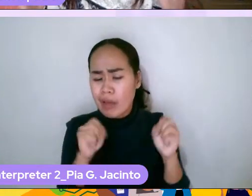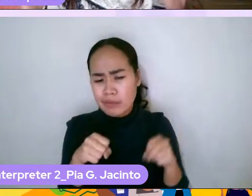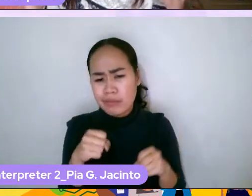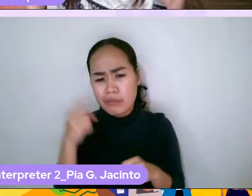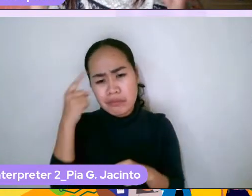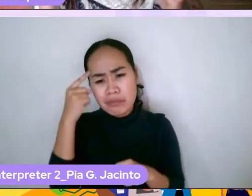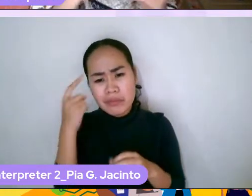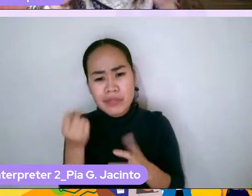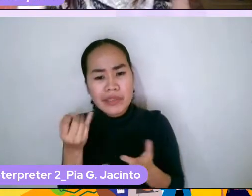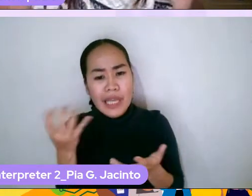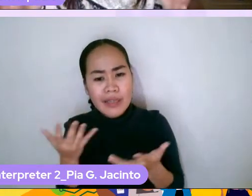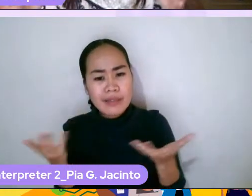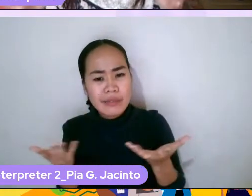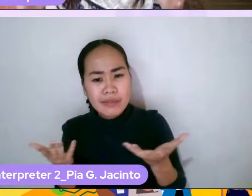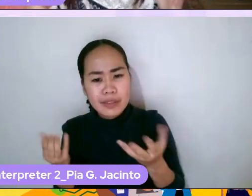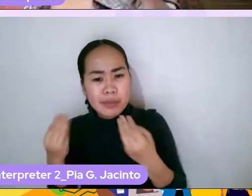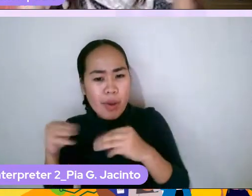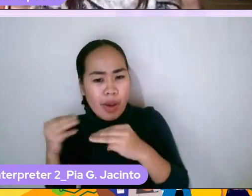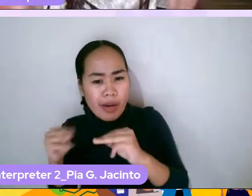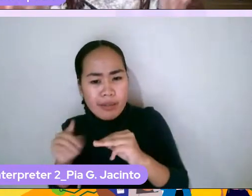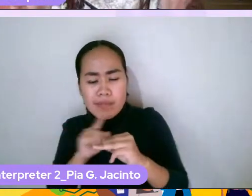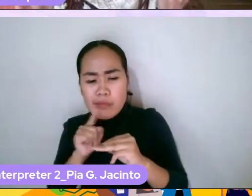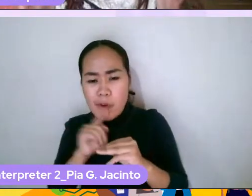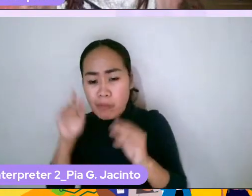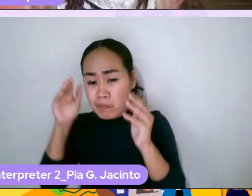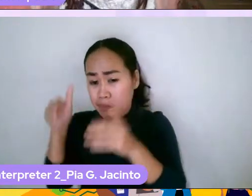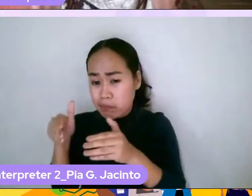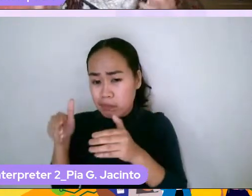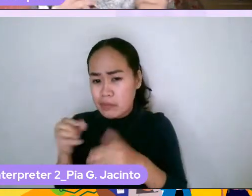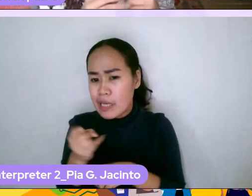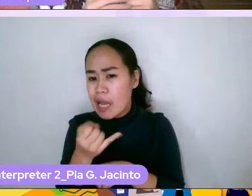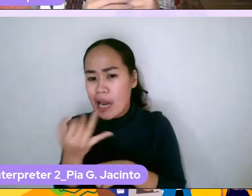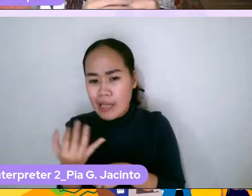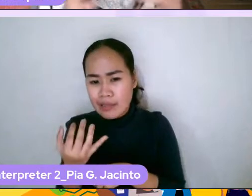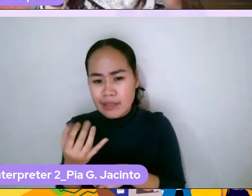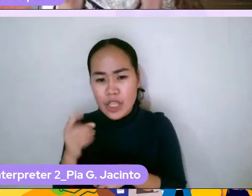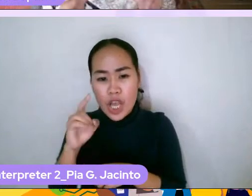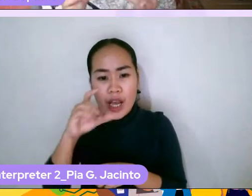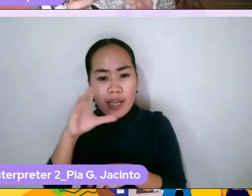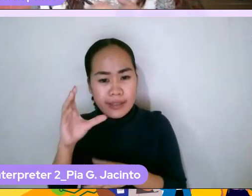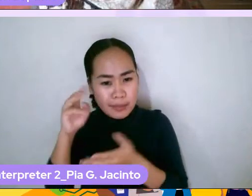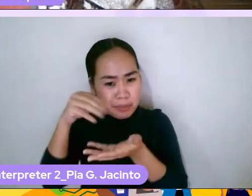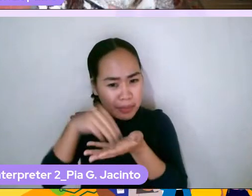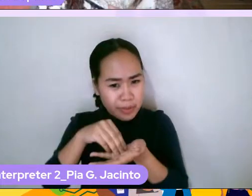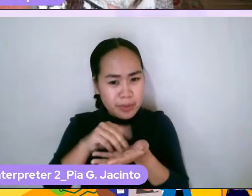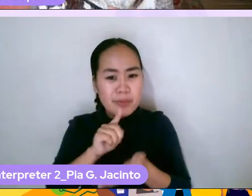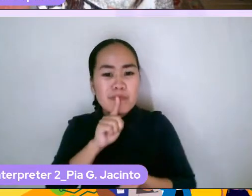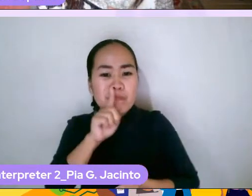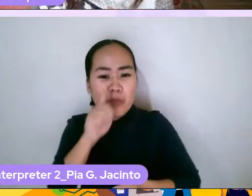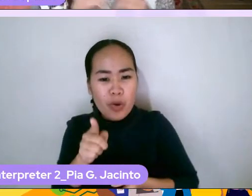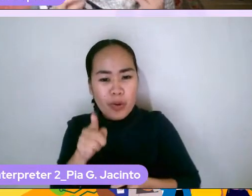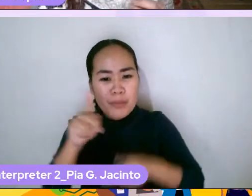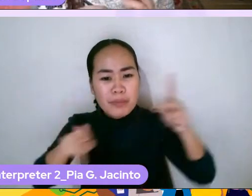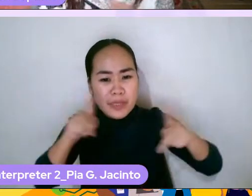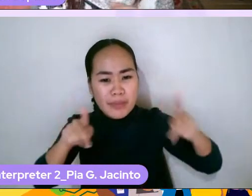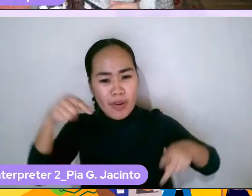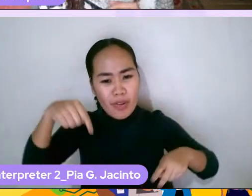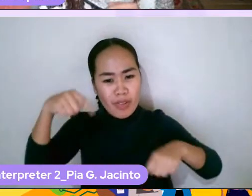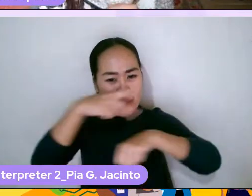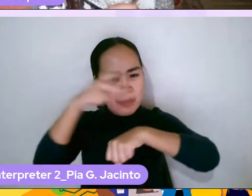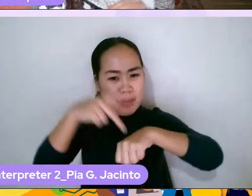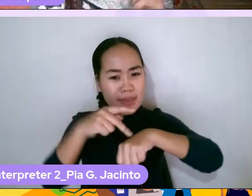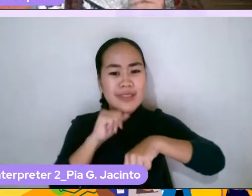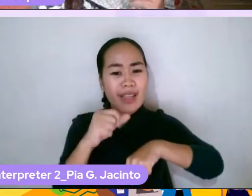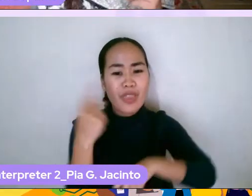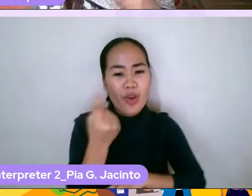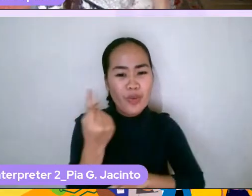market, parang mas malaki rin yung, di ba, yung 100 million population ng Pilipinas, hindi naman yan nasa ano lang, nasa cities lang or nasa